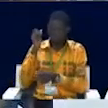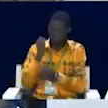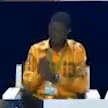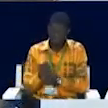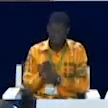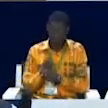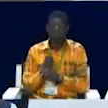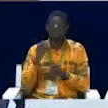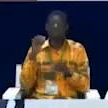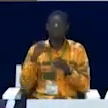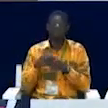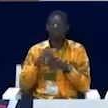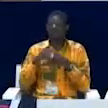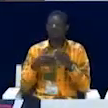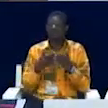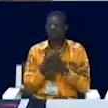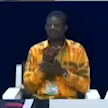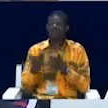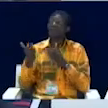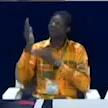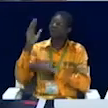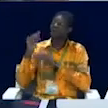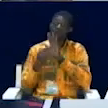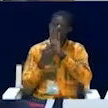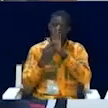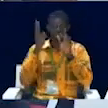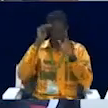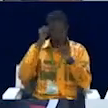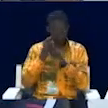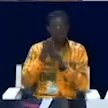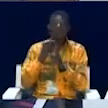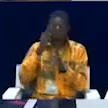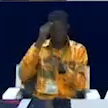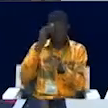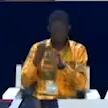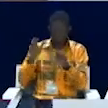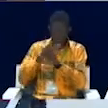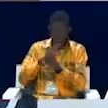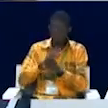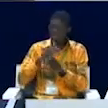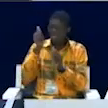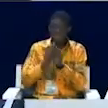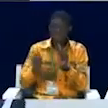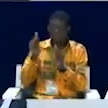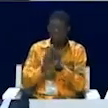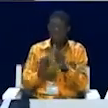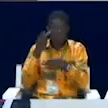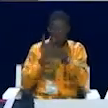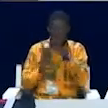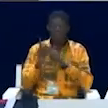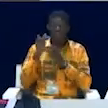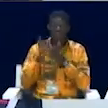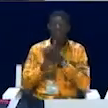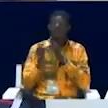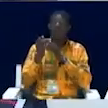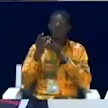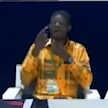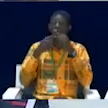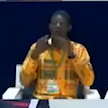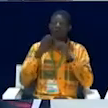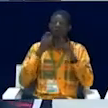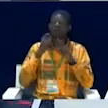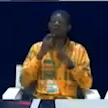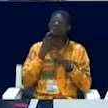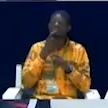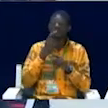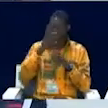In all things, God showed himself faithful. Every prophecy that God, through our Father in the Lord, will make on this